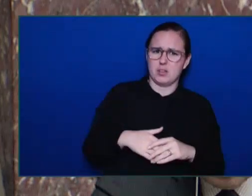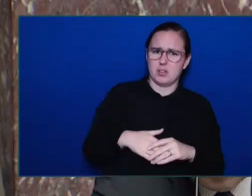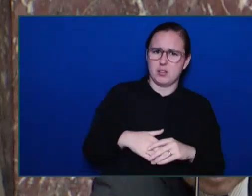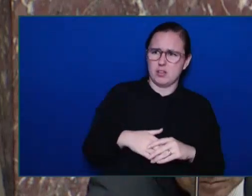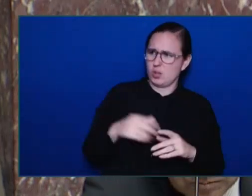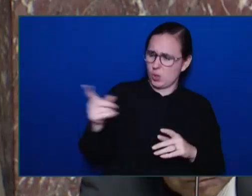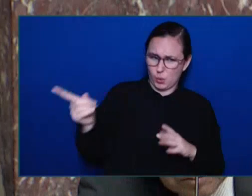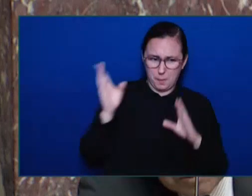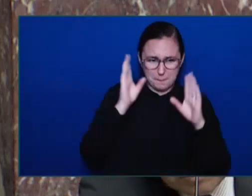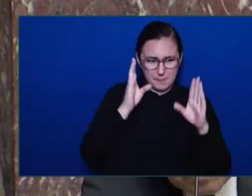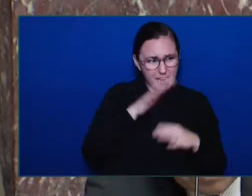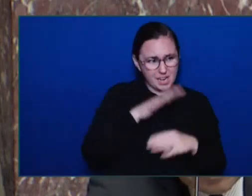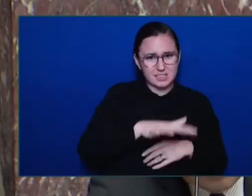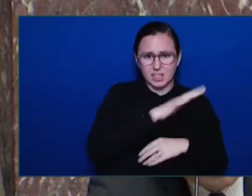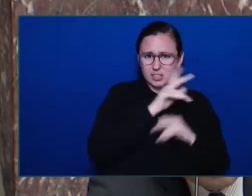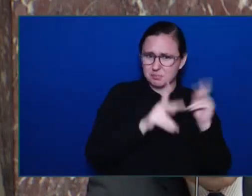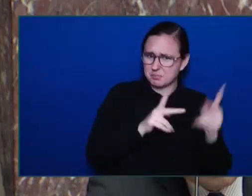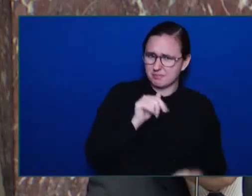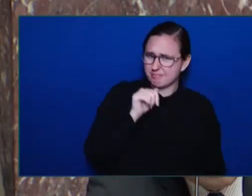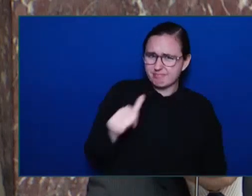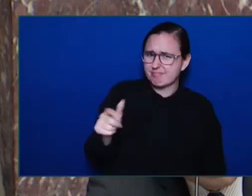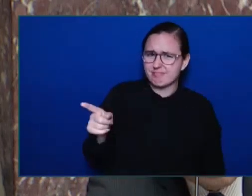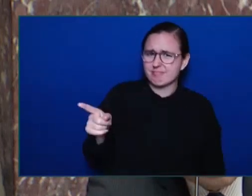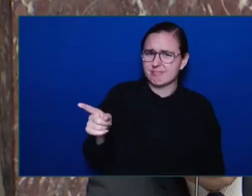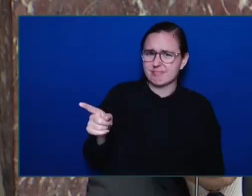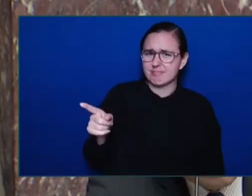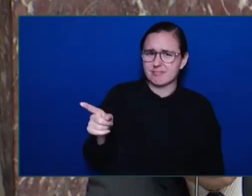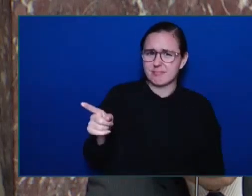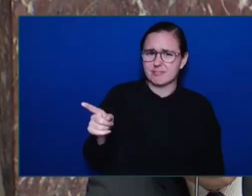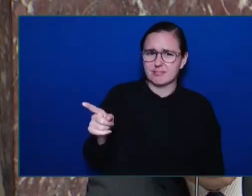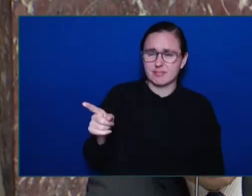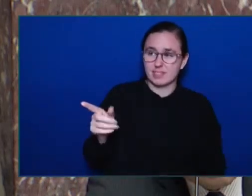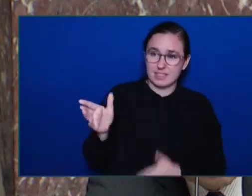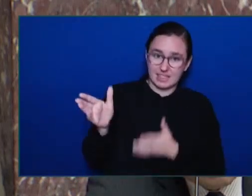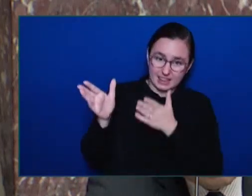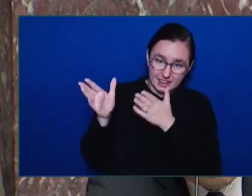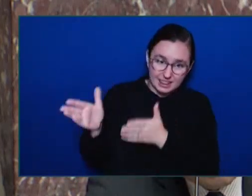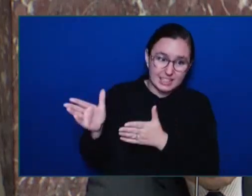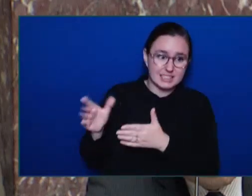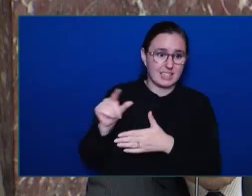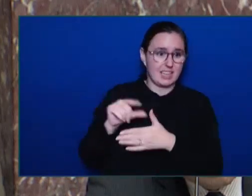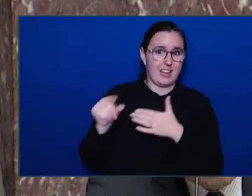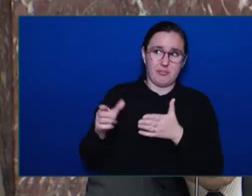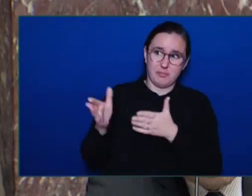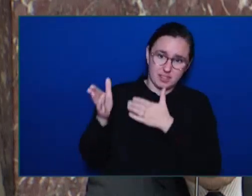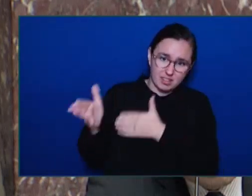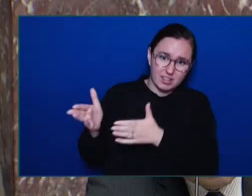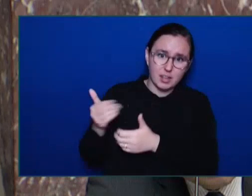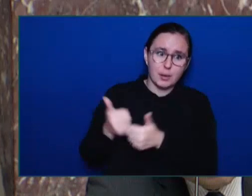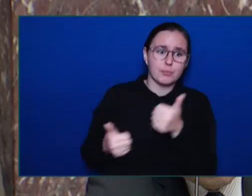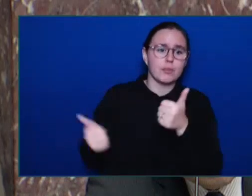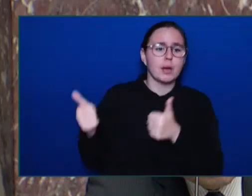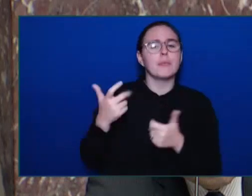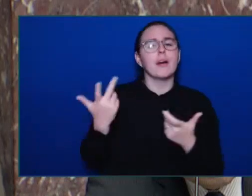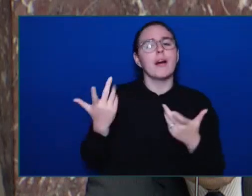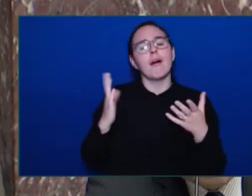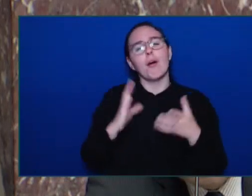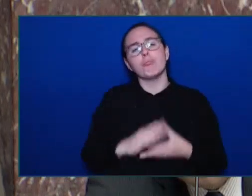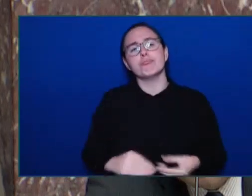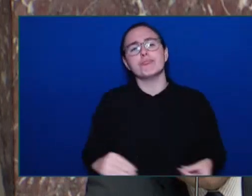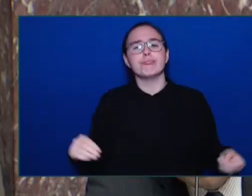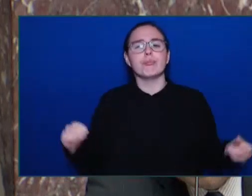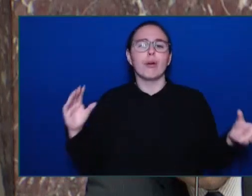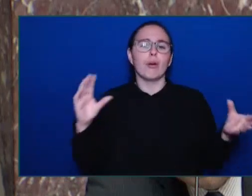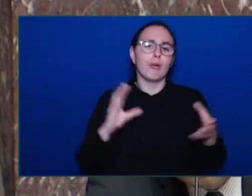And this government and premier can continue to stand up and make comments like that all day, but they need to understand the reality that